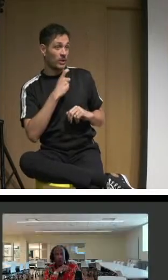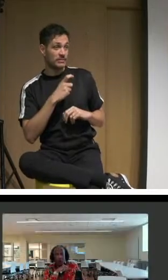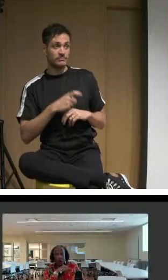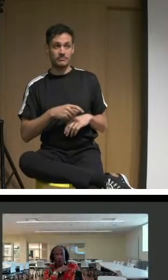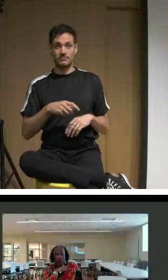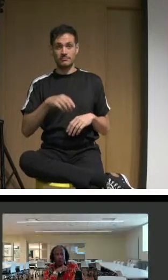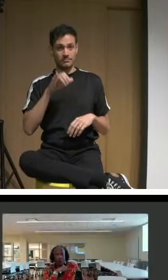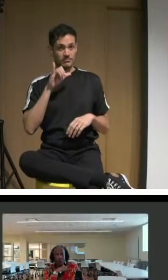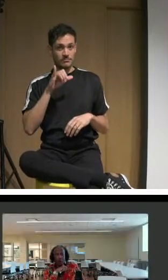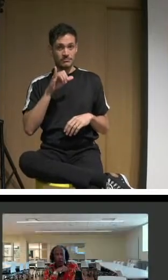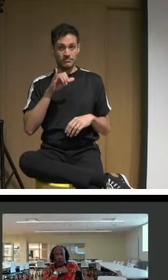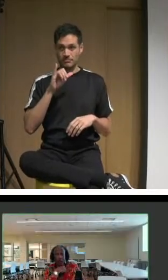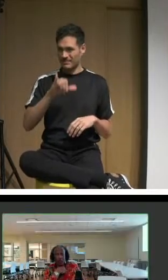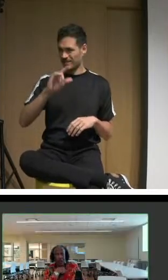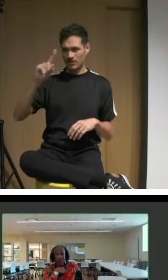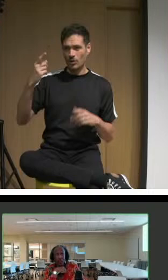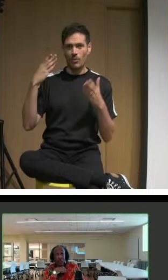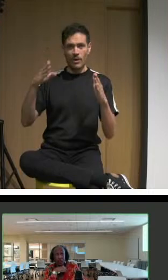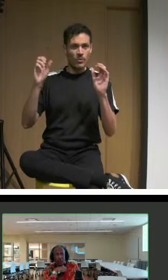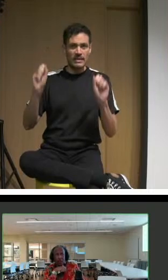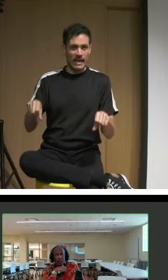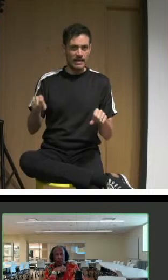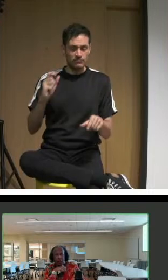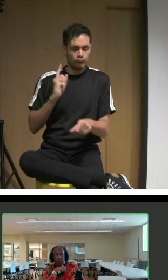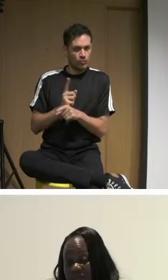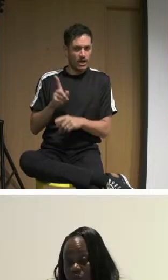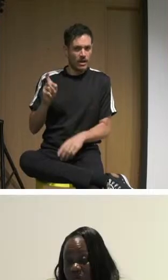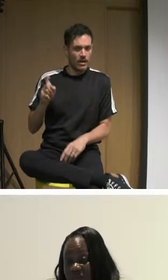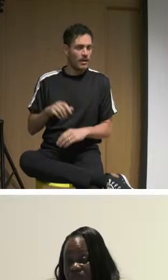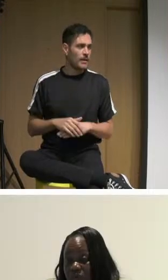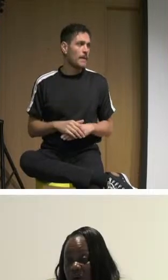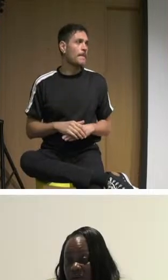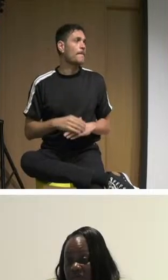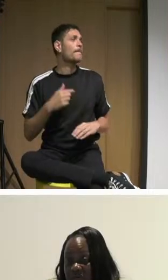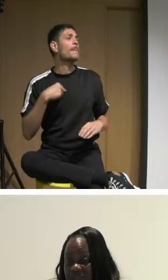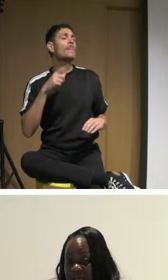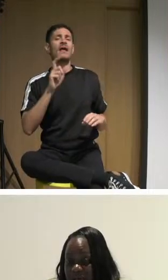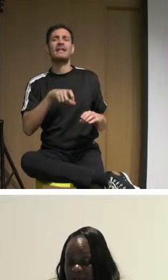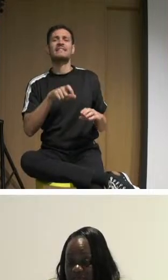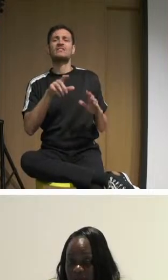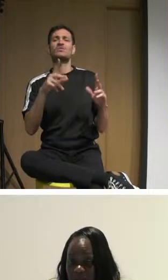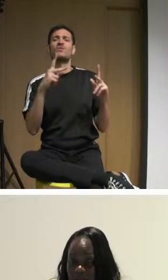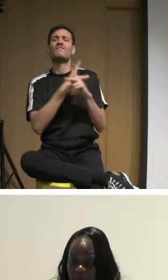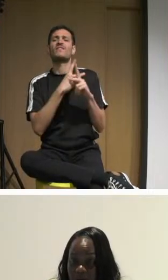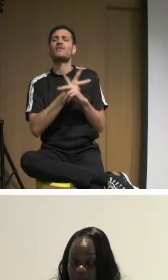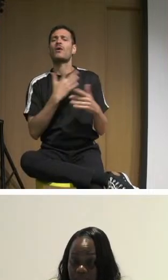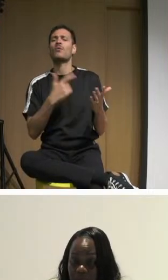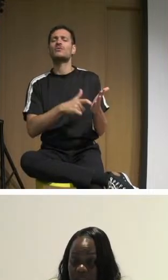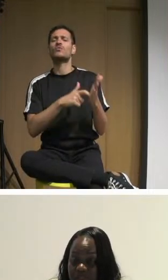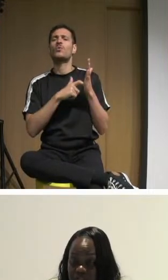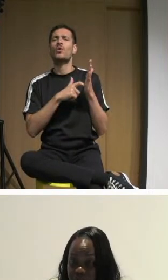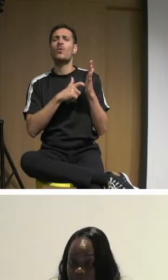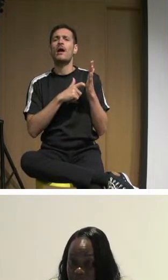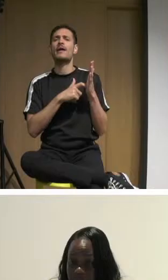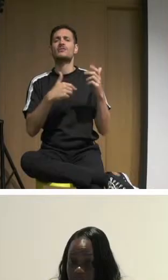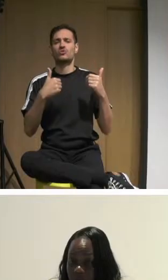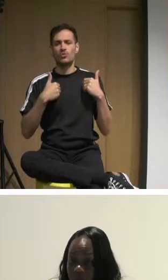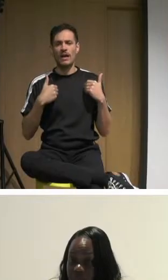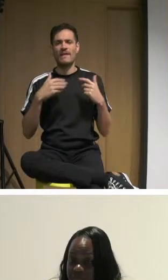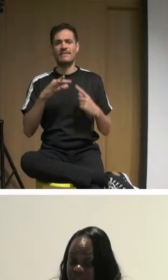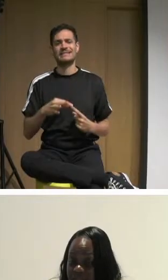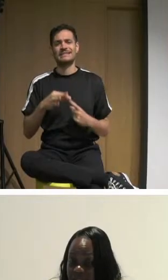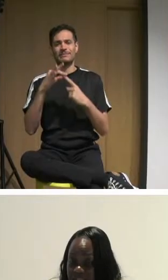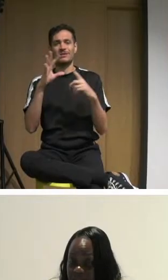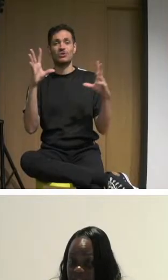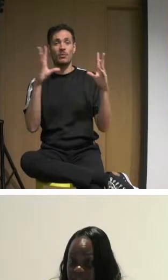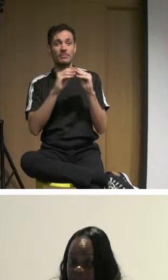it, What does that require? as I of see us? it. So I need to find out what Is that is meeting required and of us stuff to and have everything, a special meeting, or